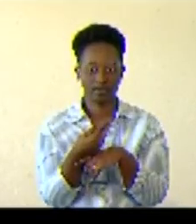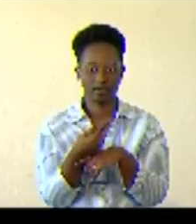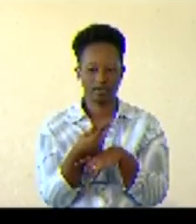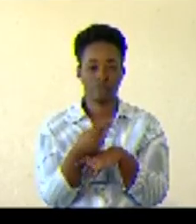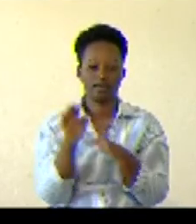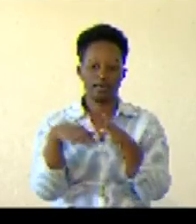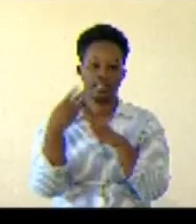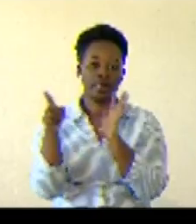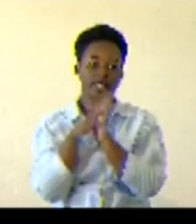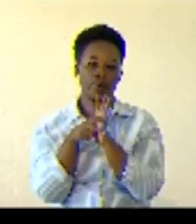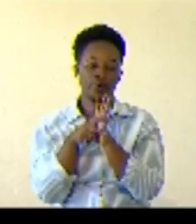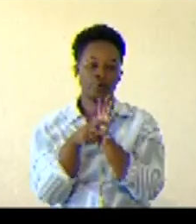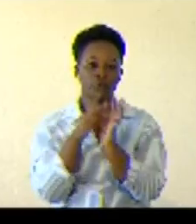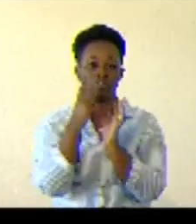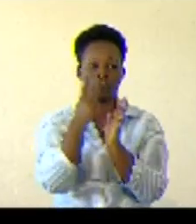50,000, so which gives you